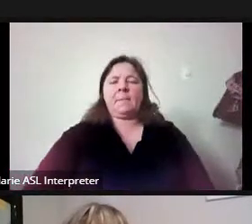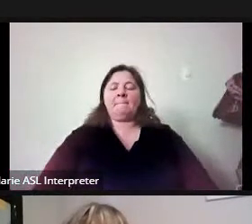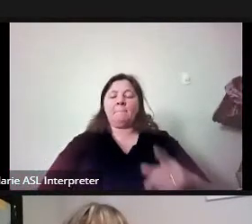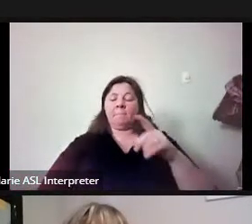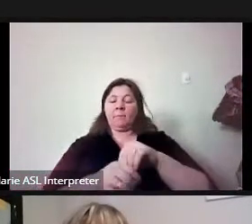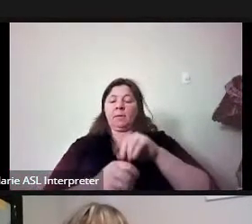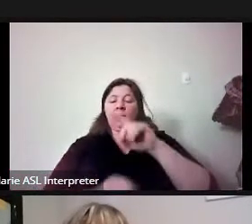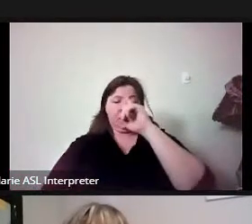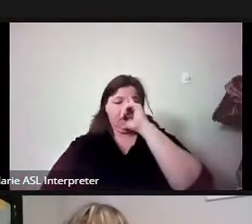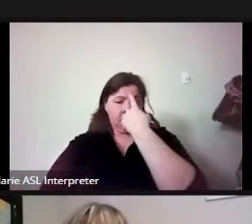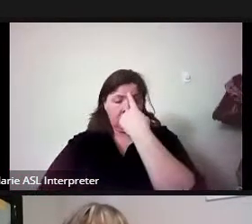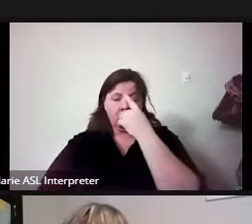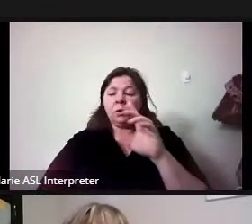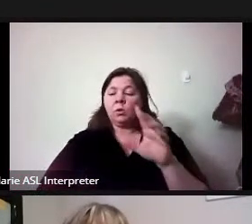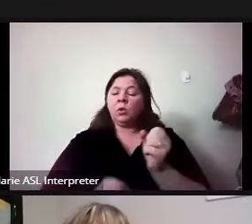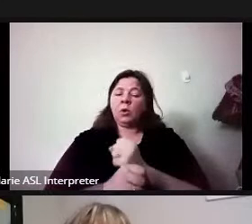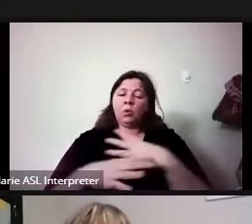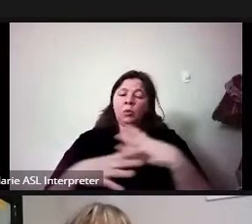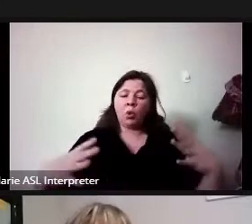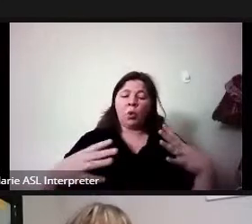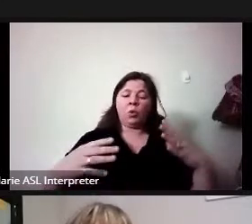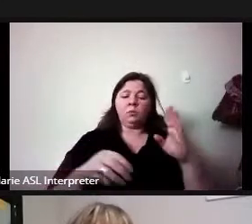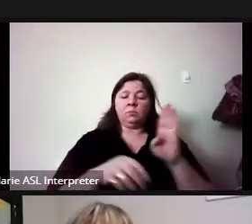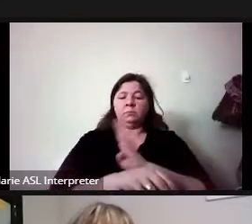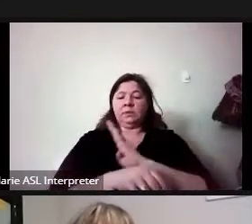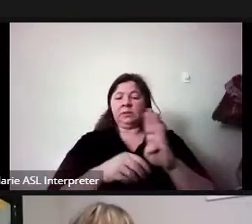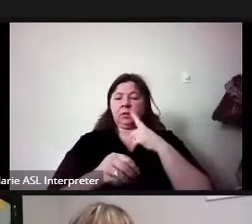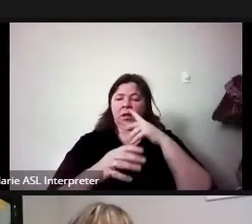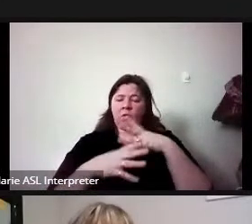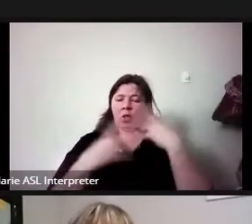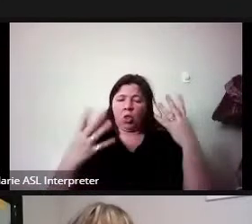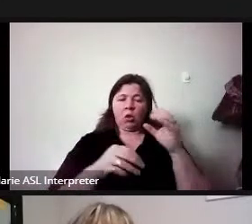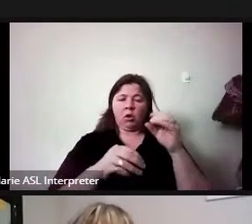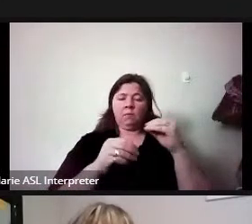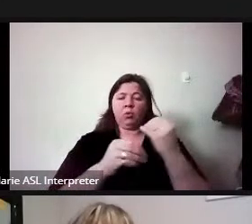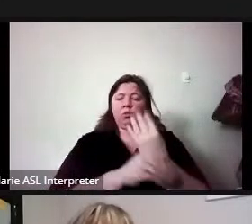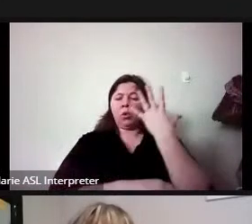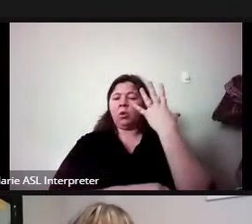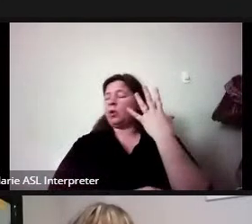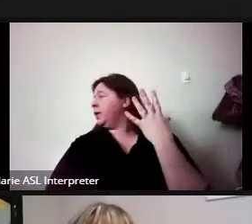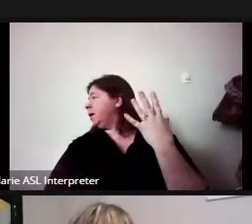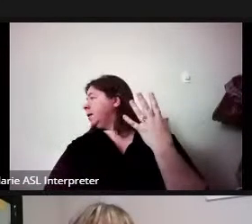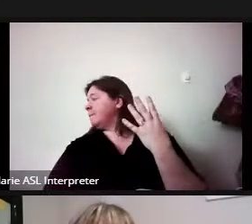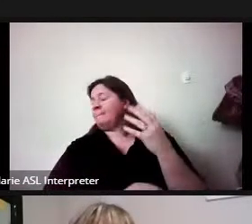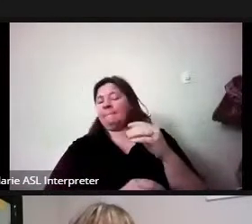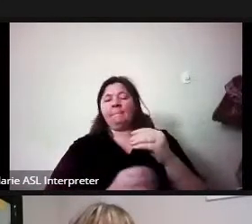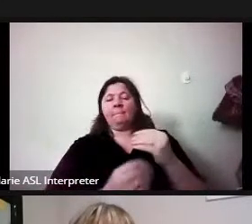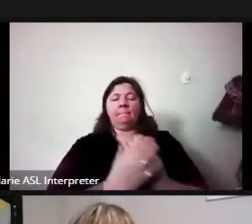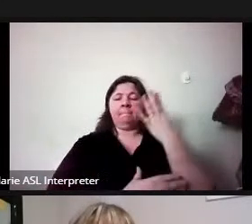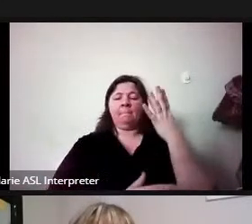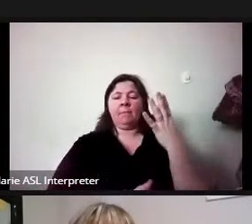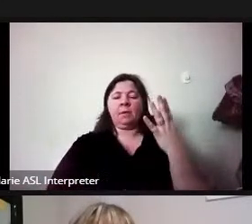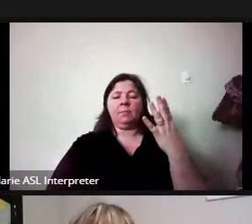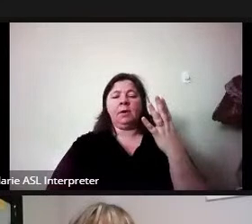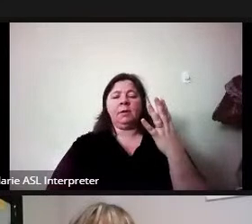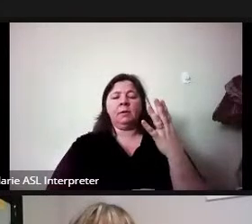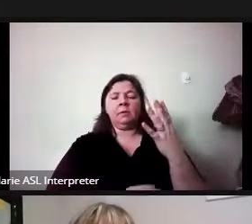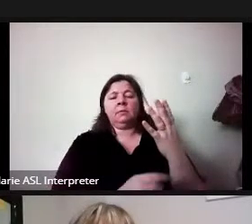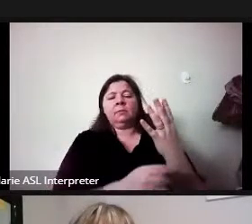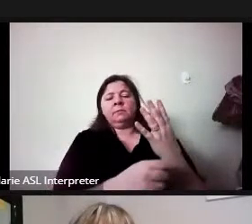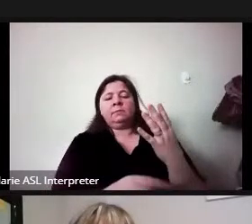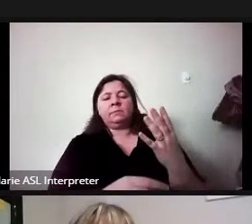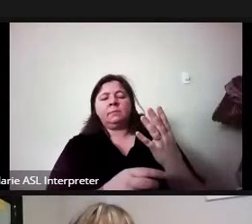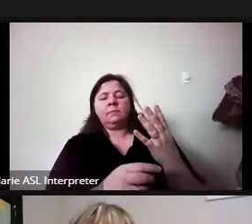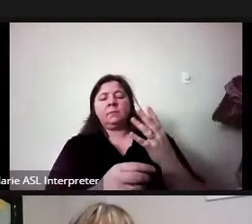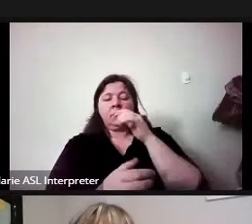same time we are growing our we have so much growth in India regarding to Onpassive. So we talked a lot, and